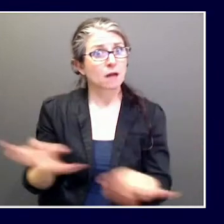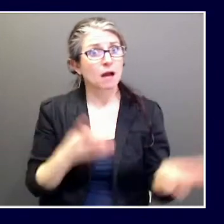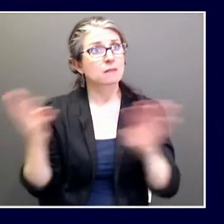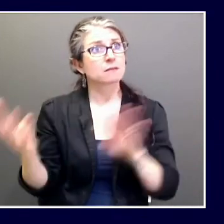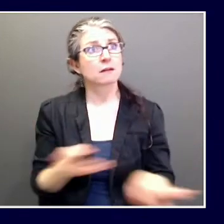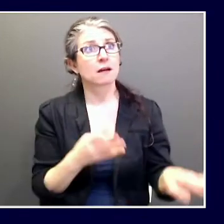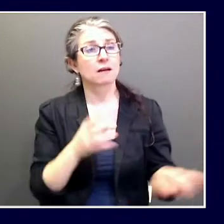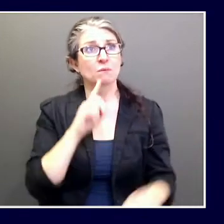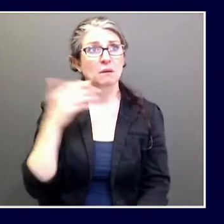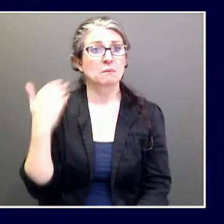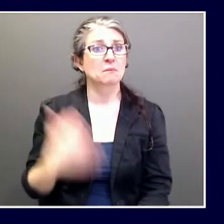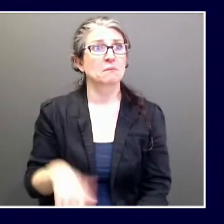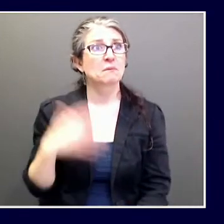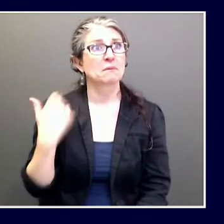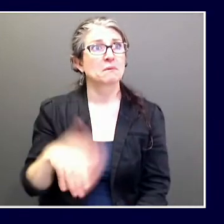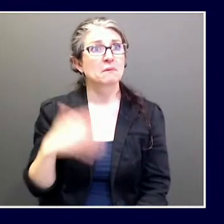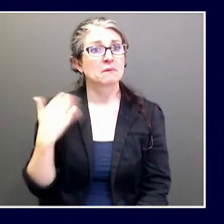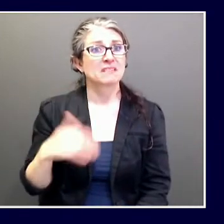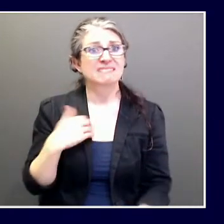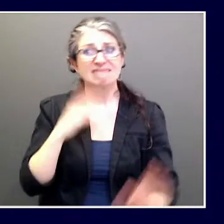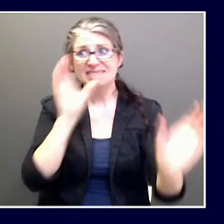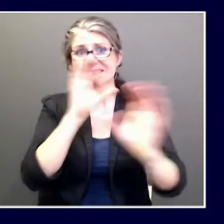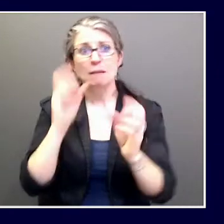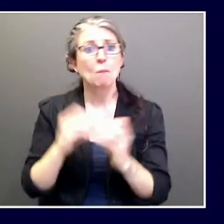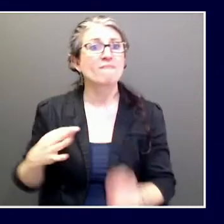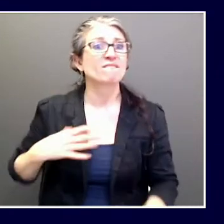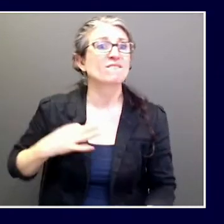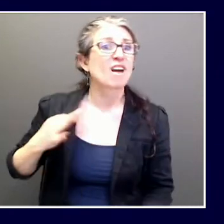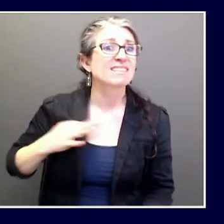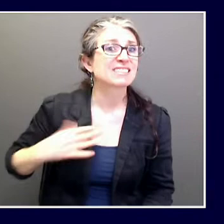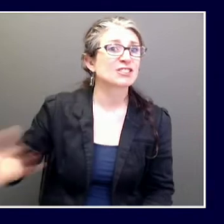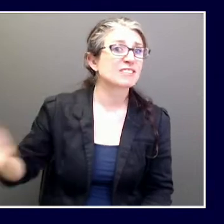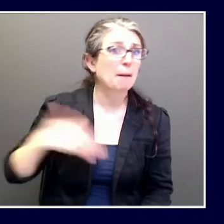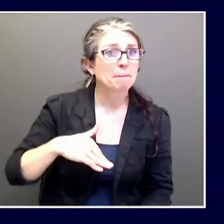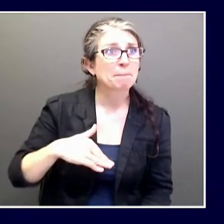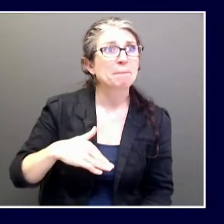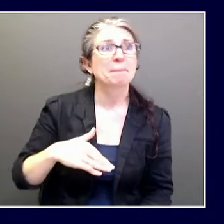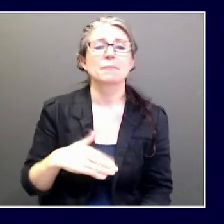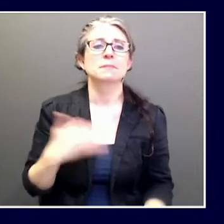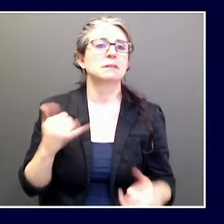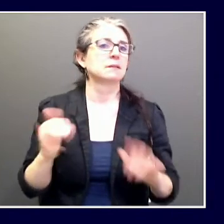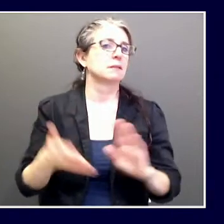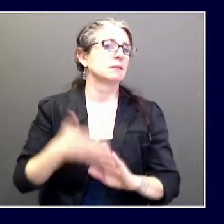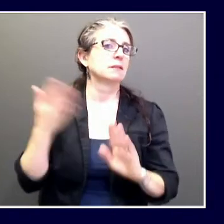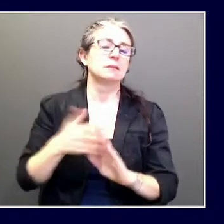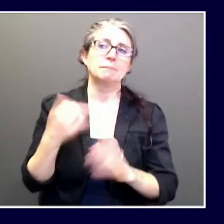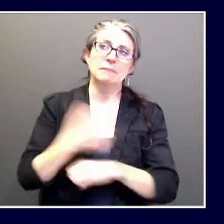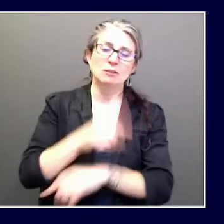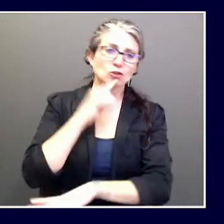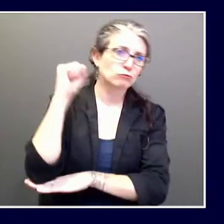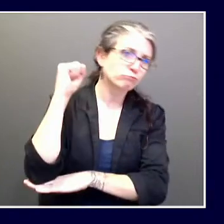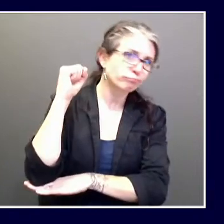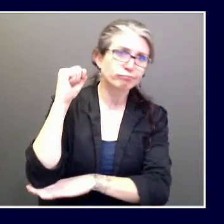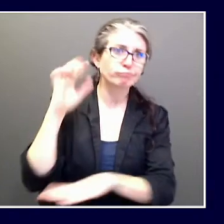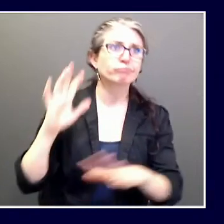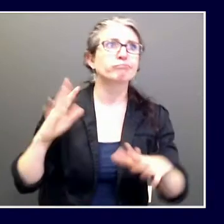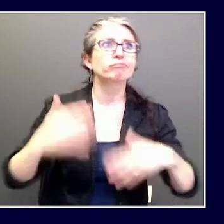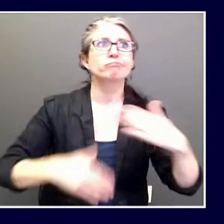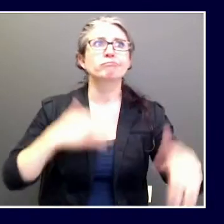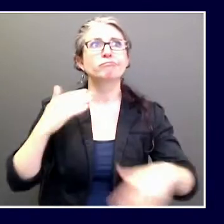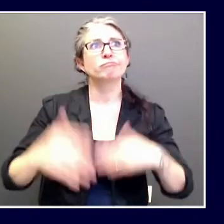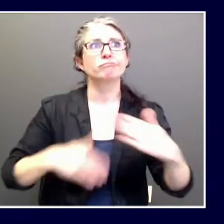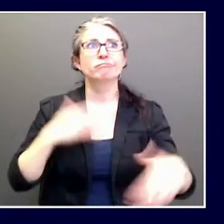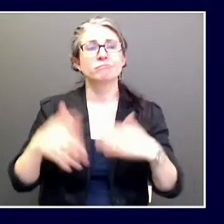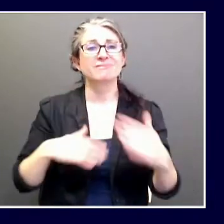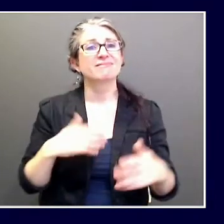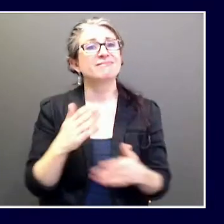additional volunteers and staff to shore those up even further. And then finally, working with other providers to offer more, perhaps